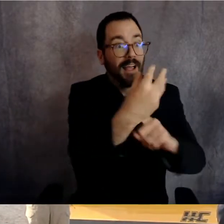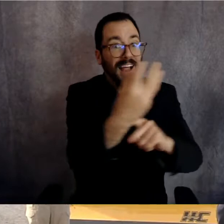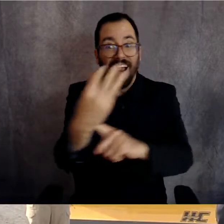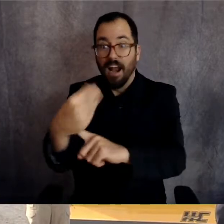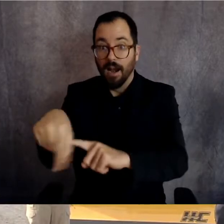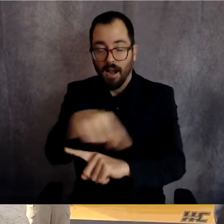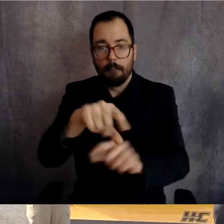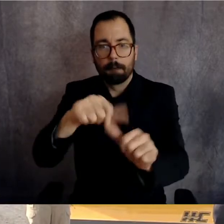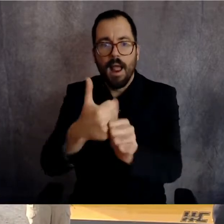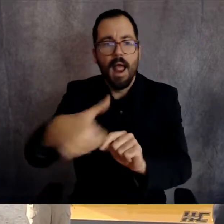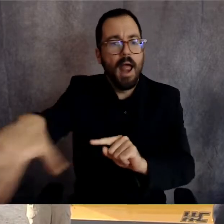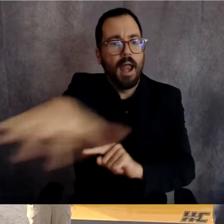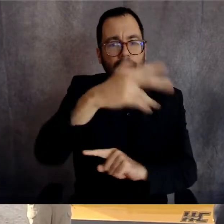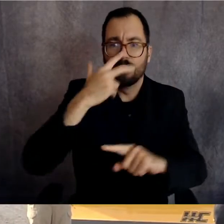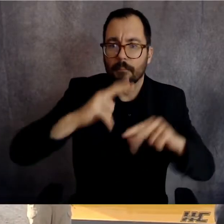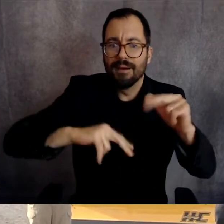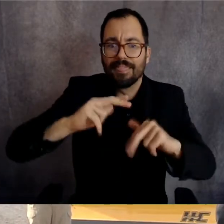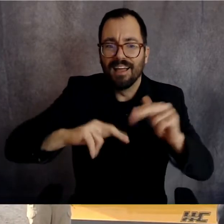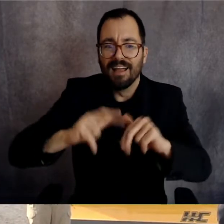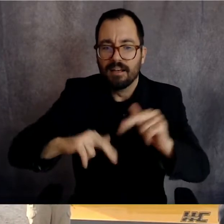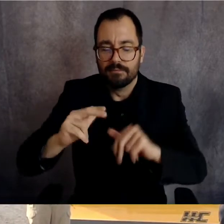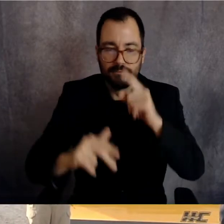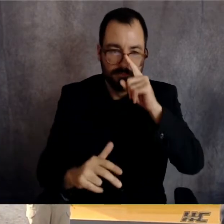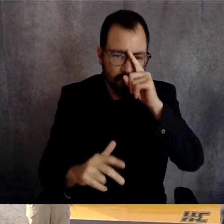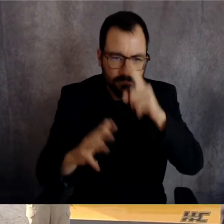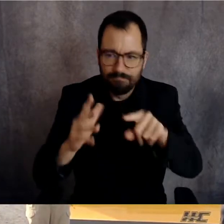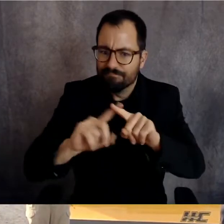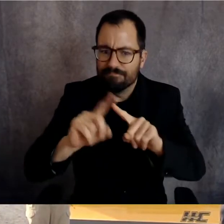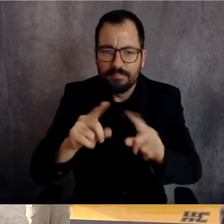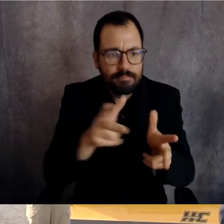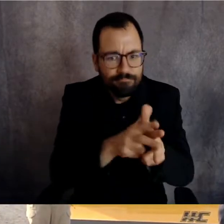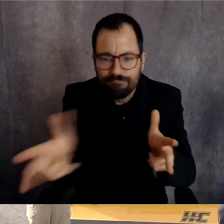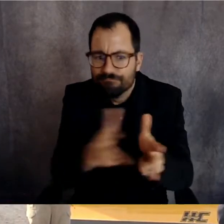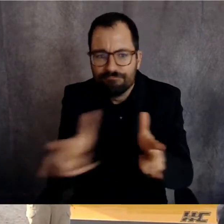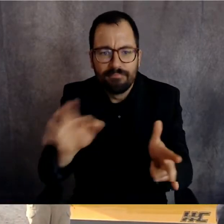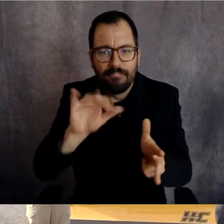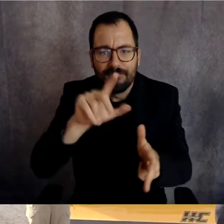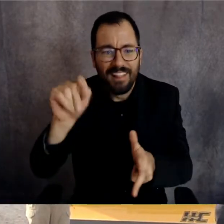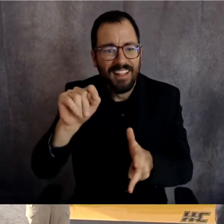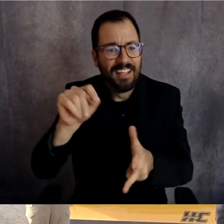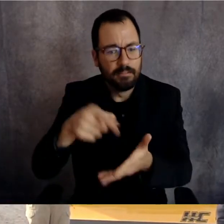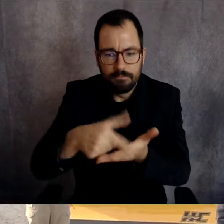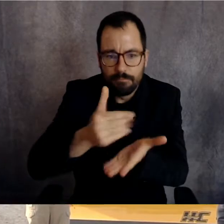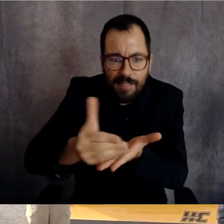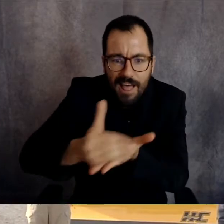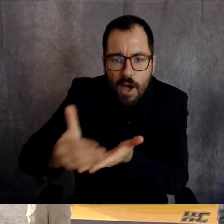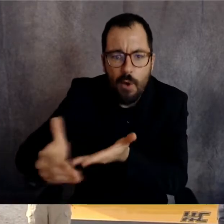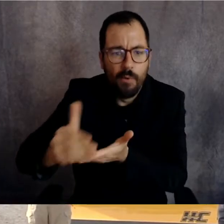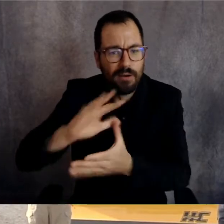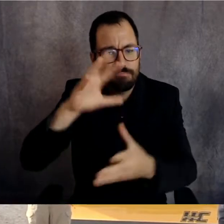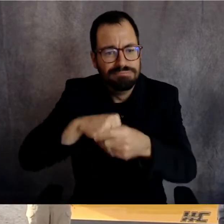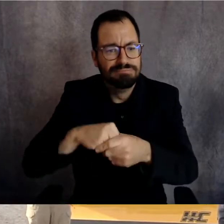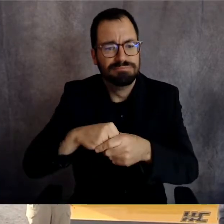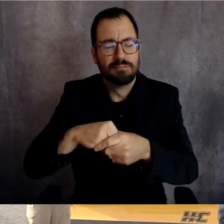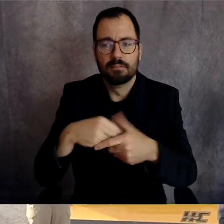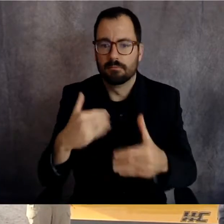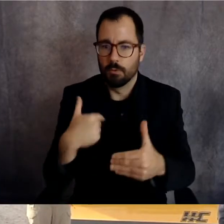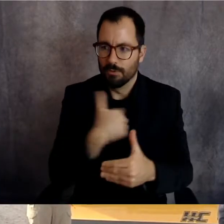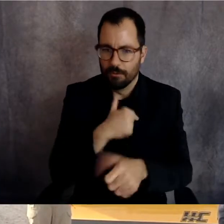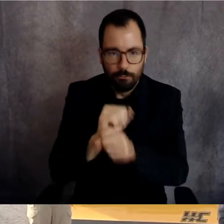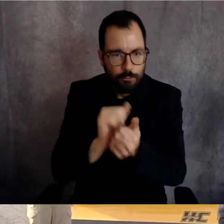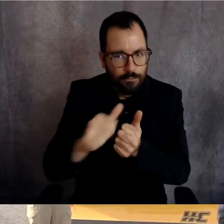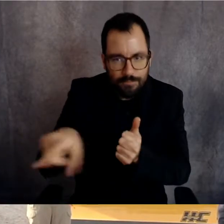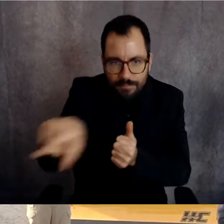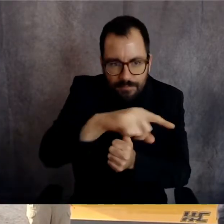150 vehicles in the city's fleet with plow blades and with salt spreaders, and where we maintain those vehicles over the course of the winter, and where we